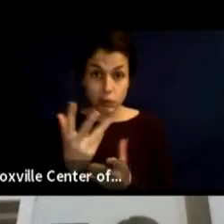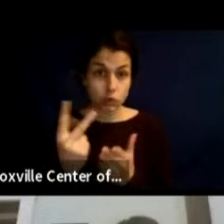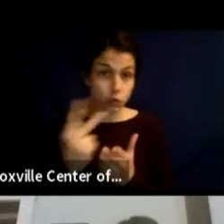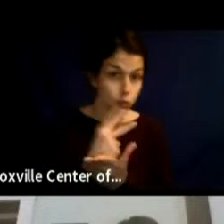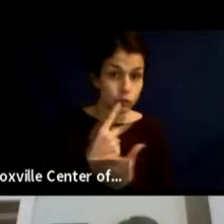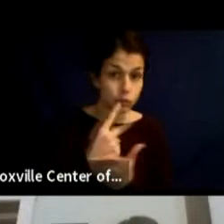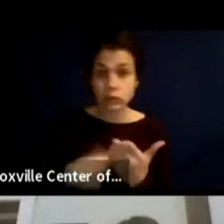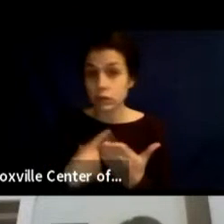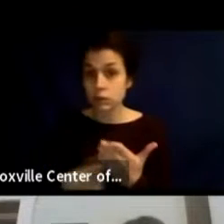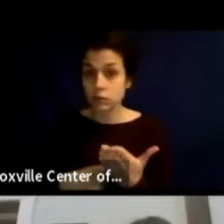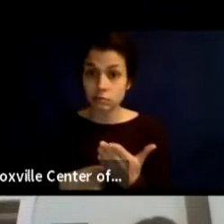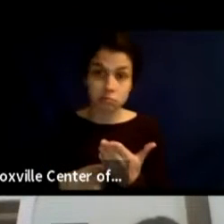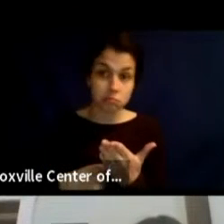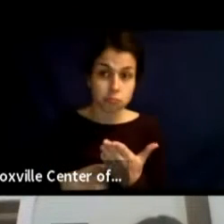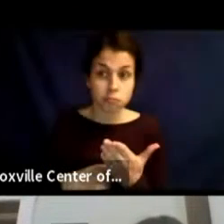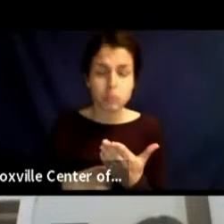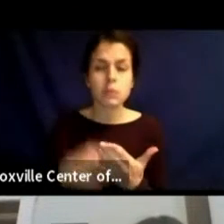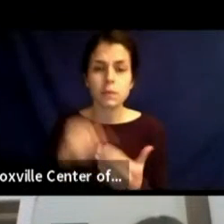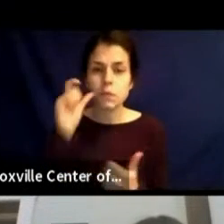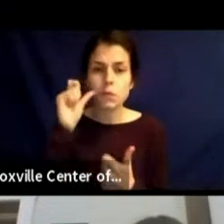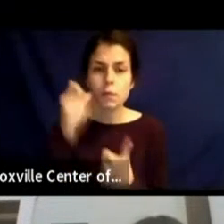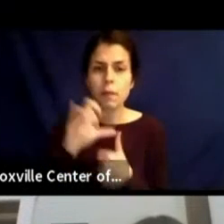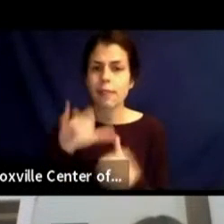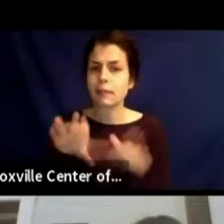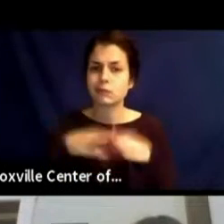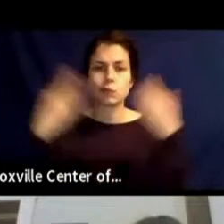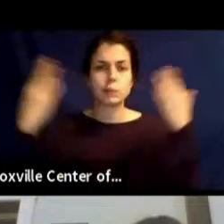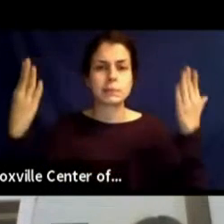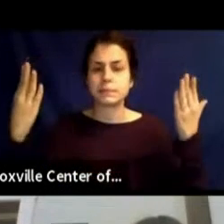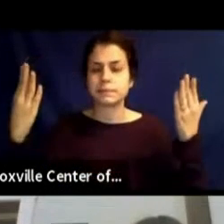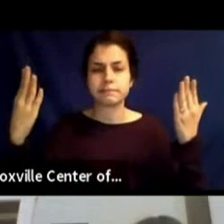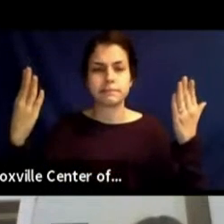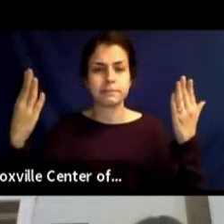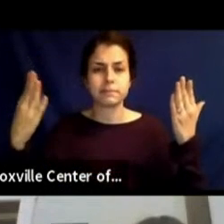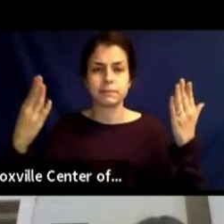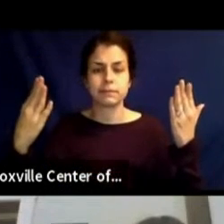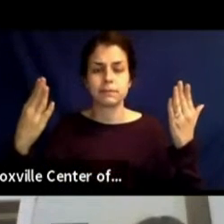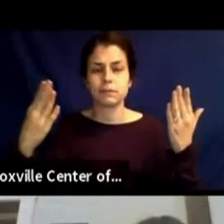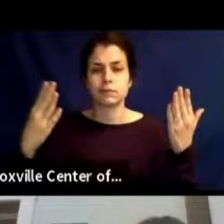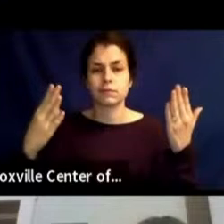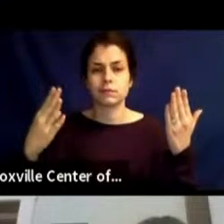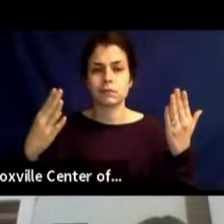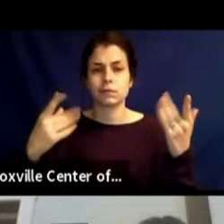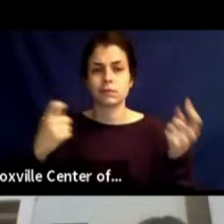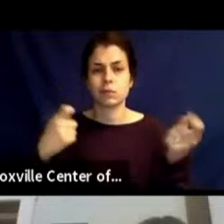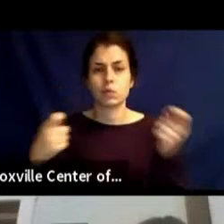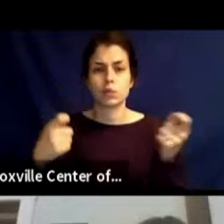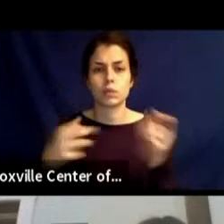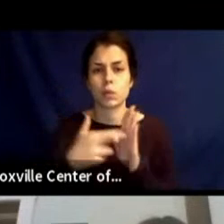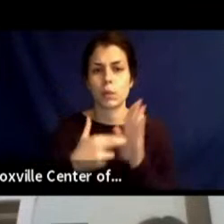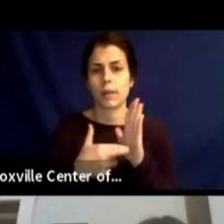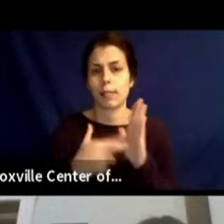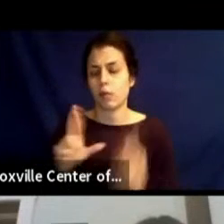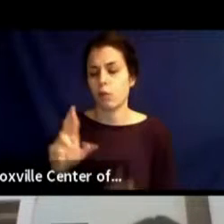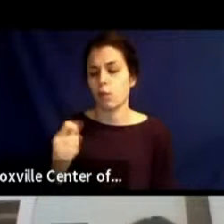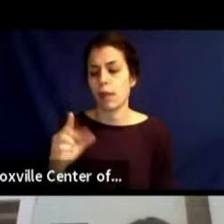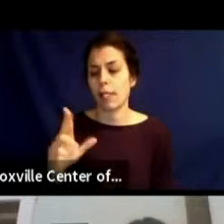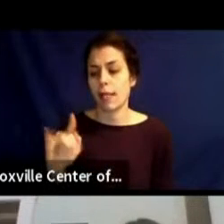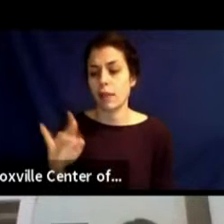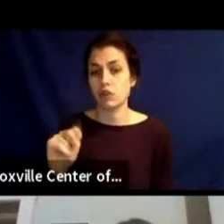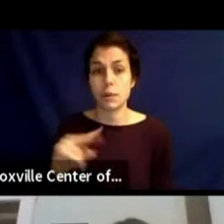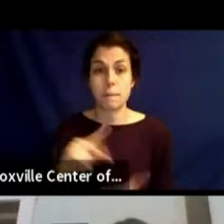discussion on that? Remember, that is an open-ended regulation, so it does not have a set expiration date.